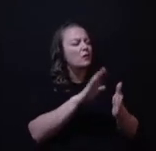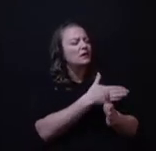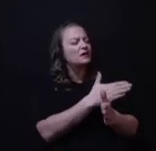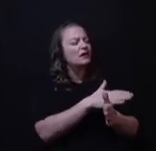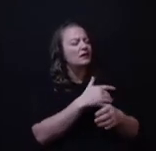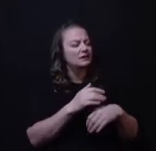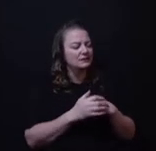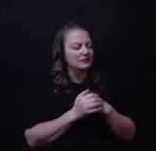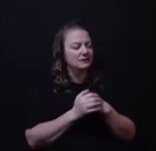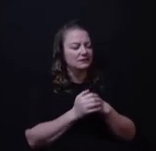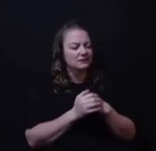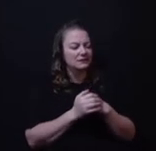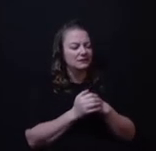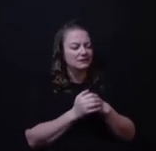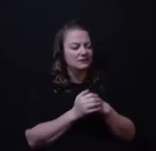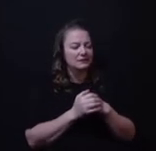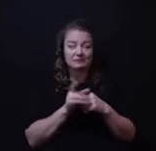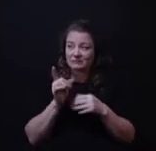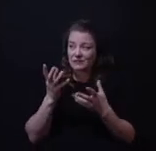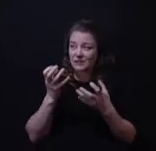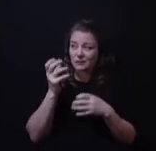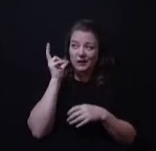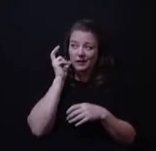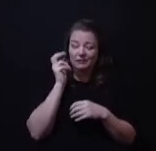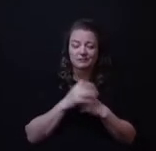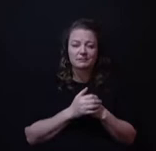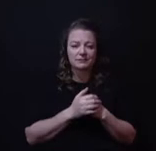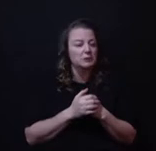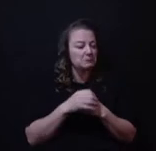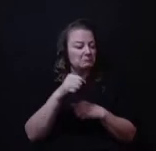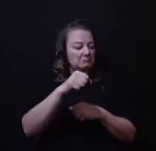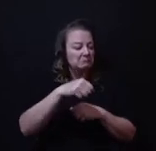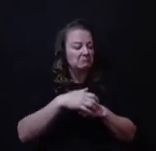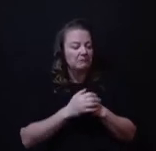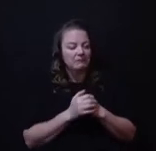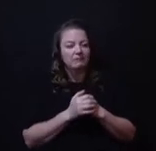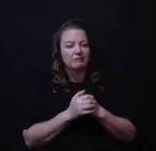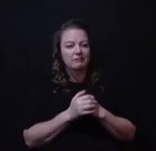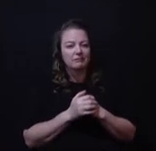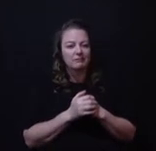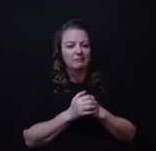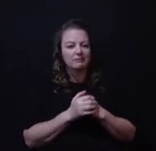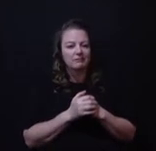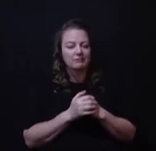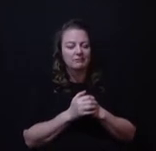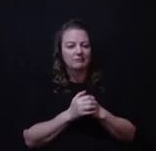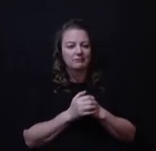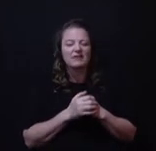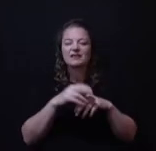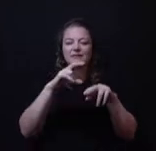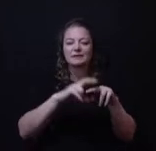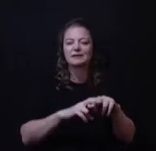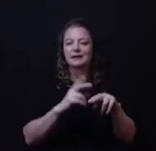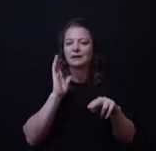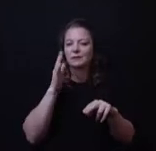singing? He said, you want to hear it? Well, yeah. You sit down here, I'll sing it for